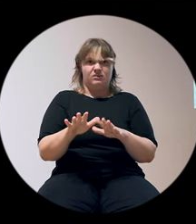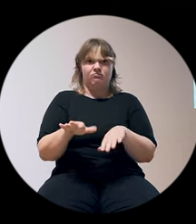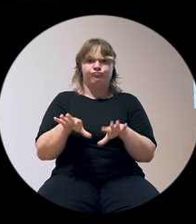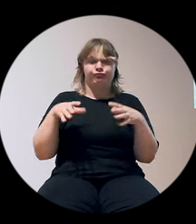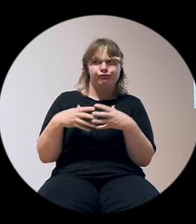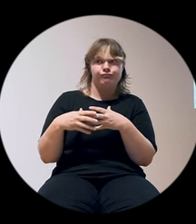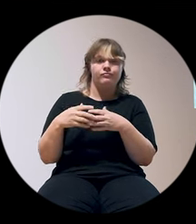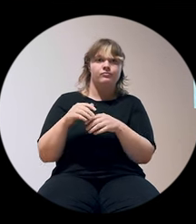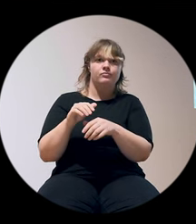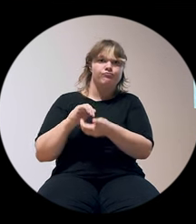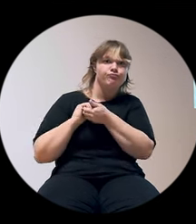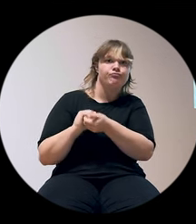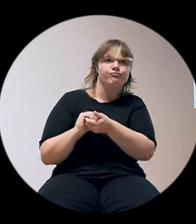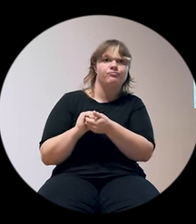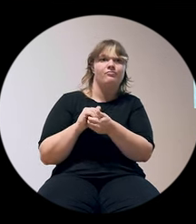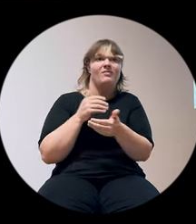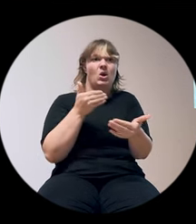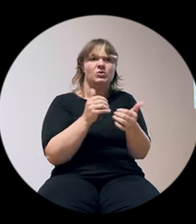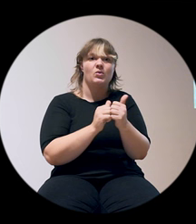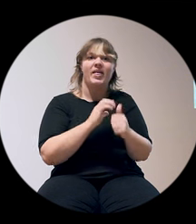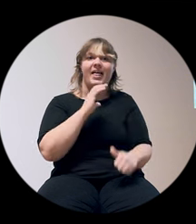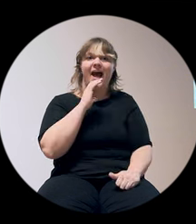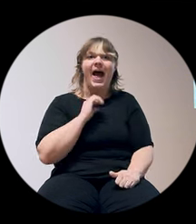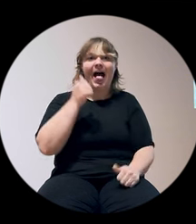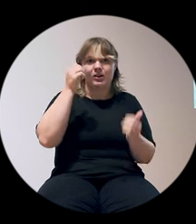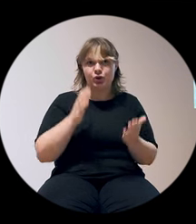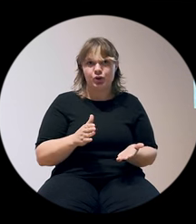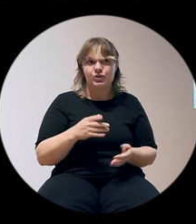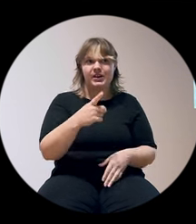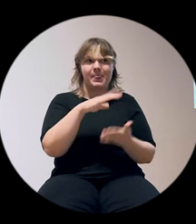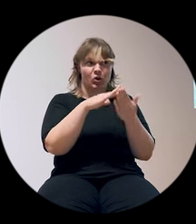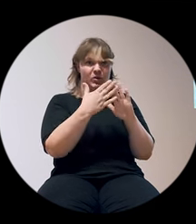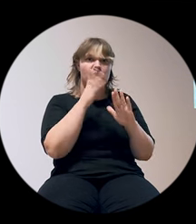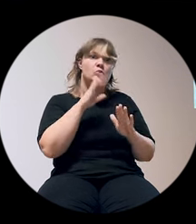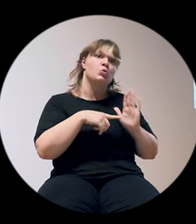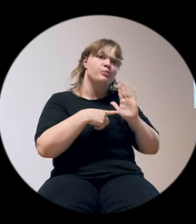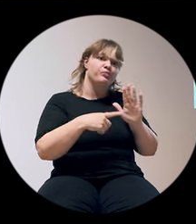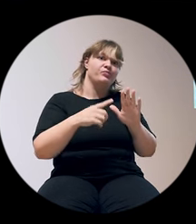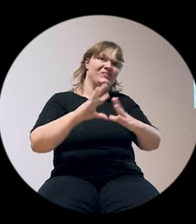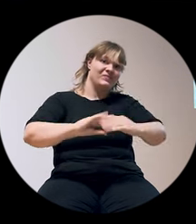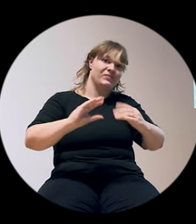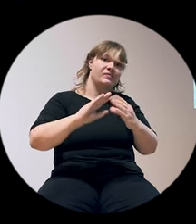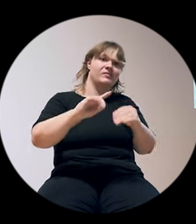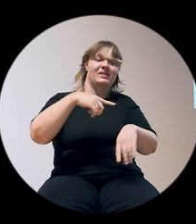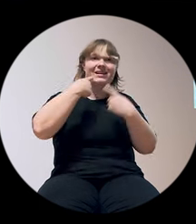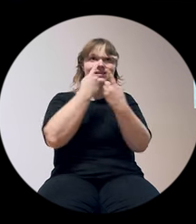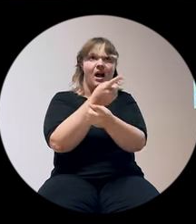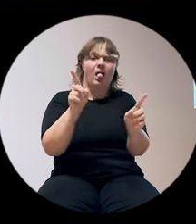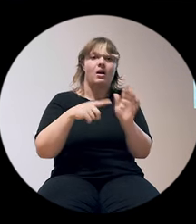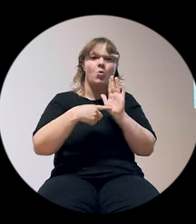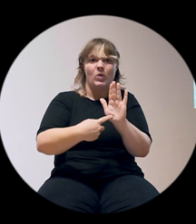and we worked closely with the elders in the community to portray and tell and represent